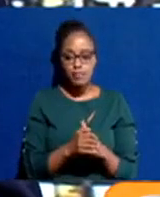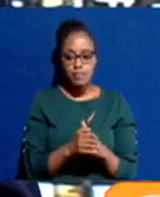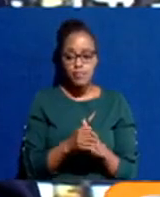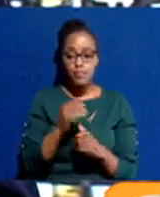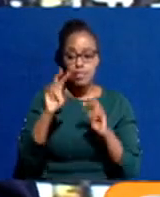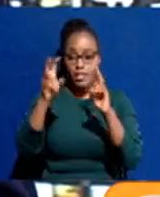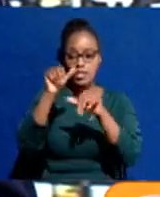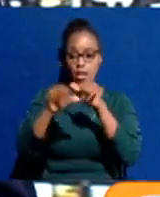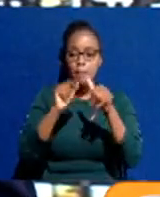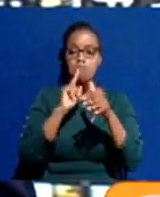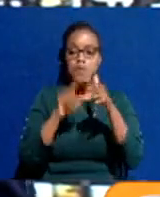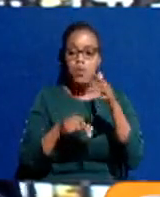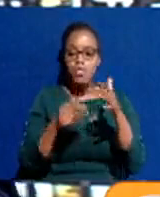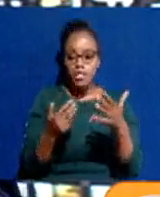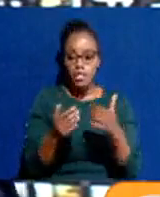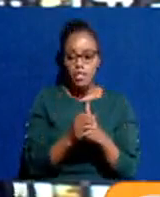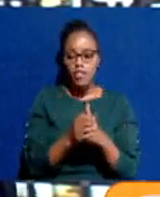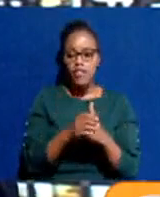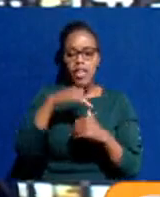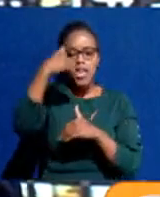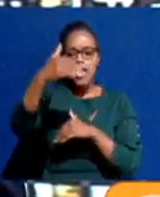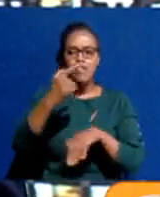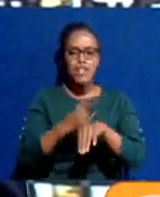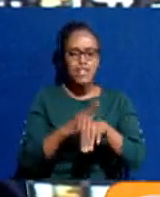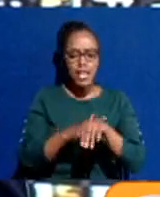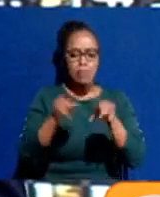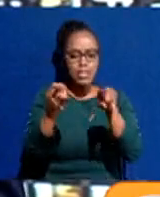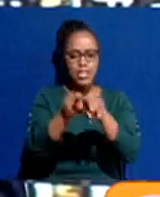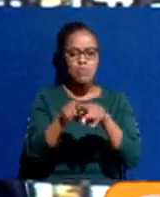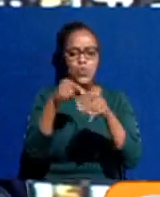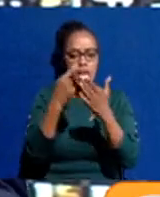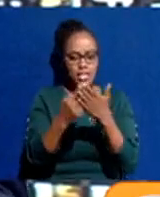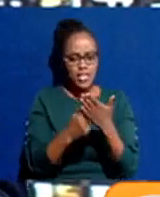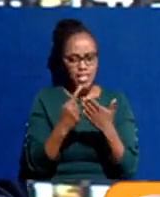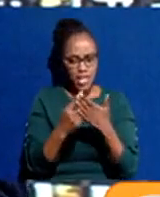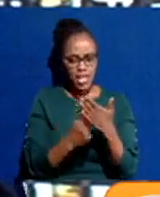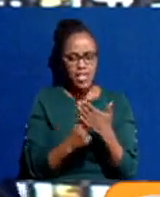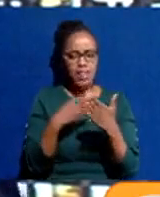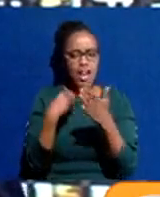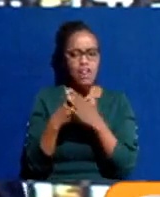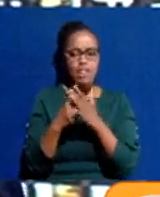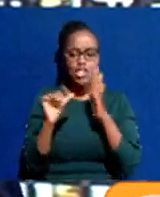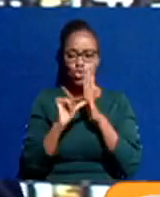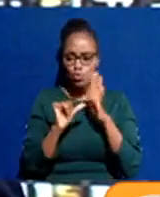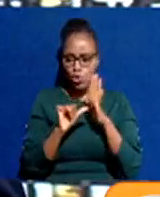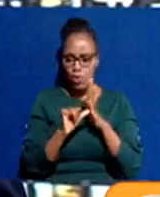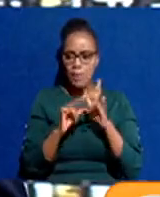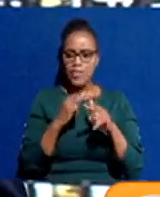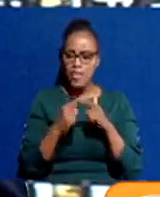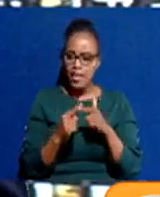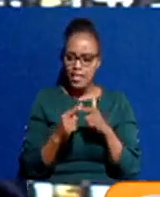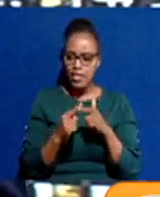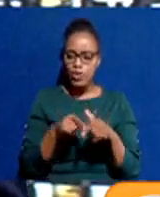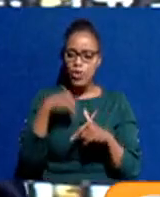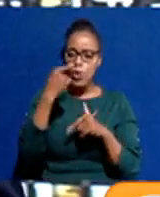So the issue of saying that every time we get into a financial mess or something like that,